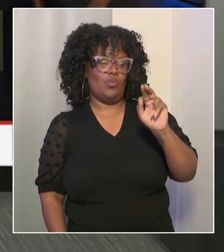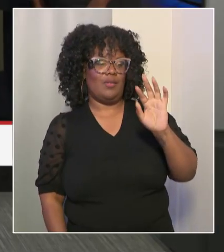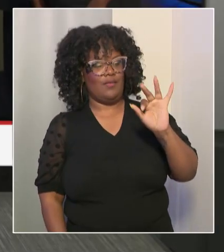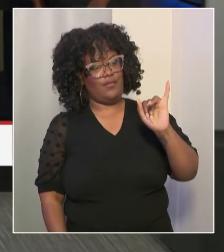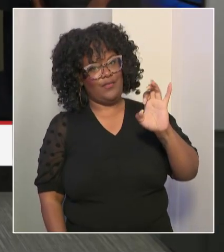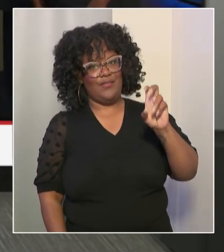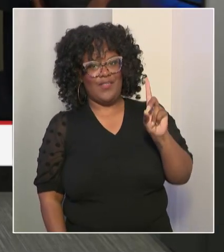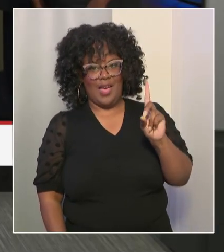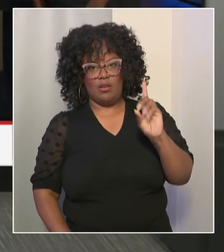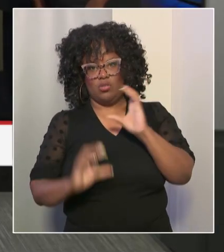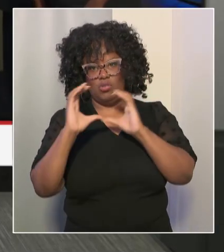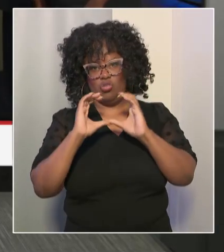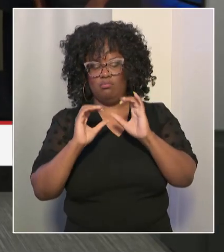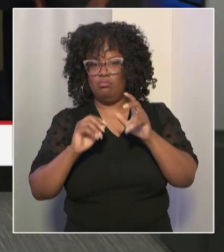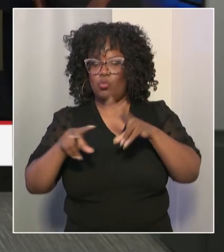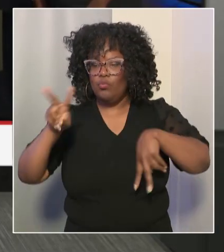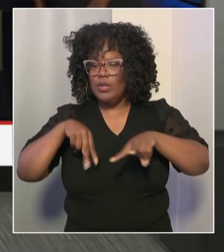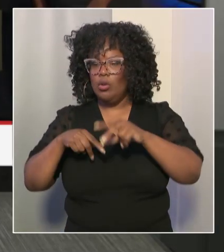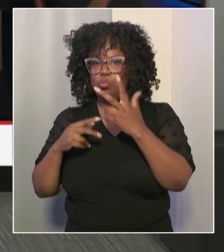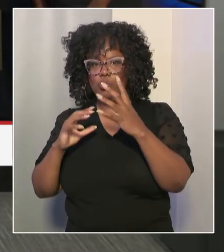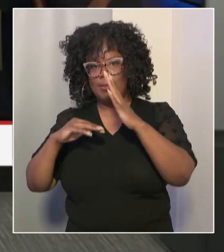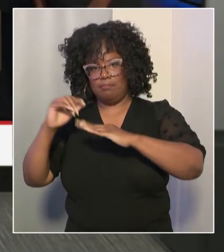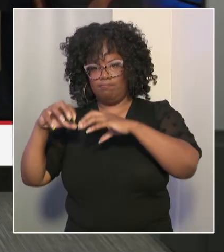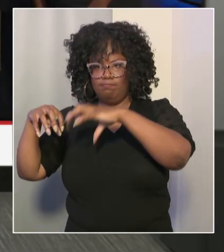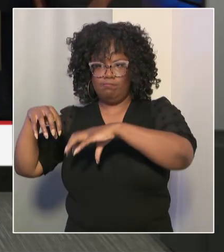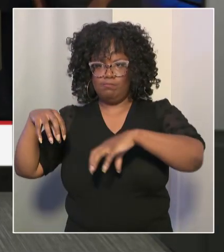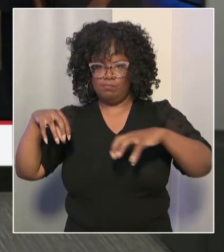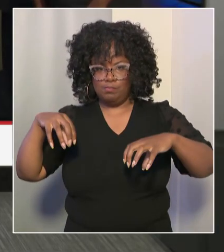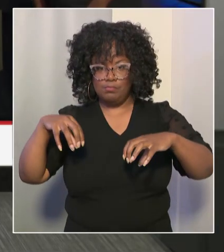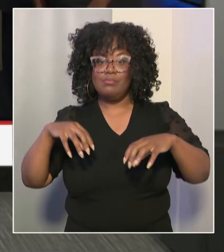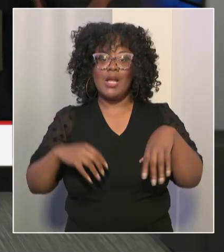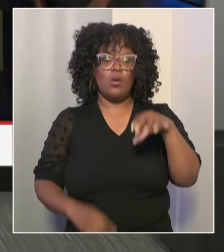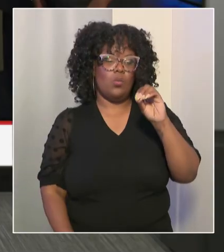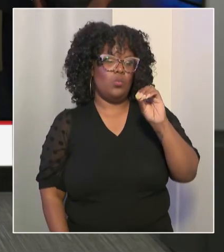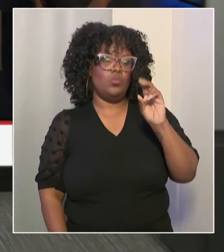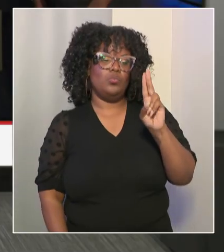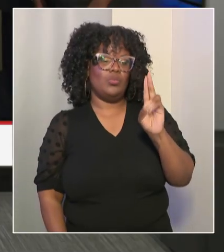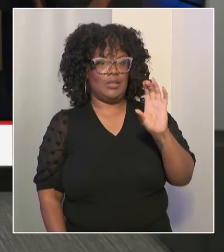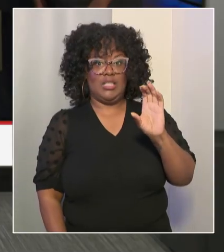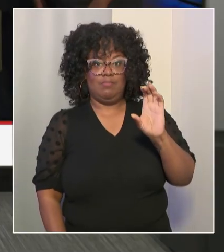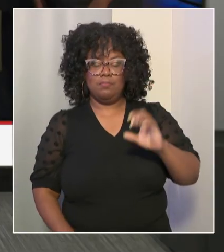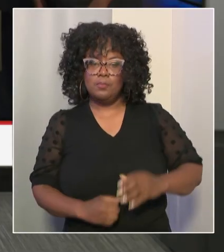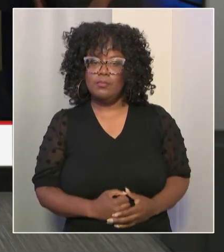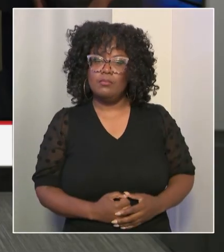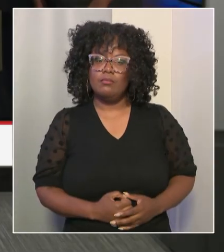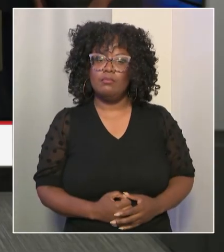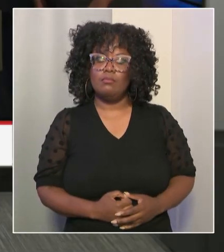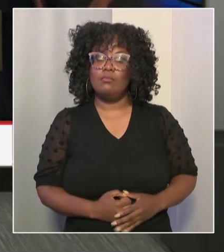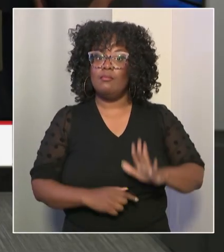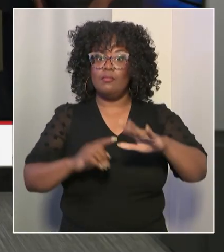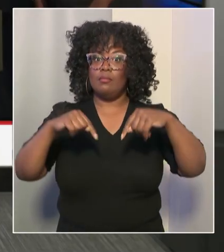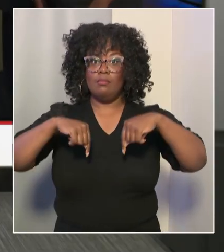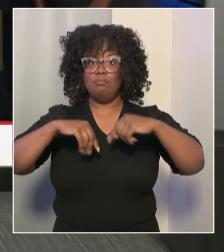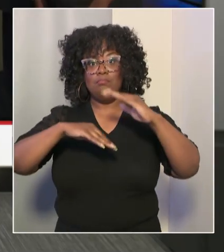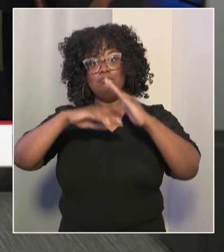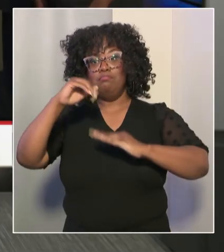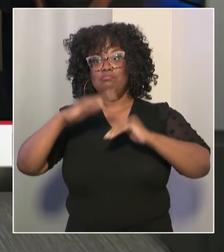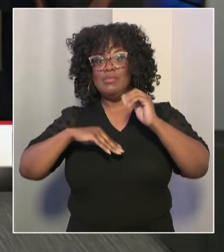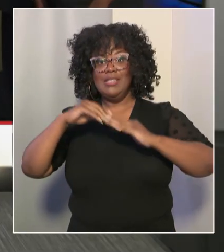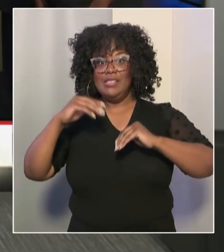we made here, this modernization of this facility has allowed us to double the number of